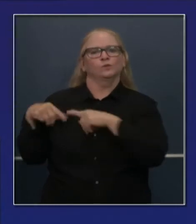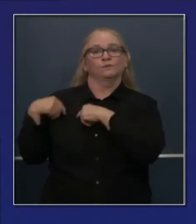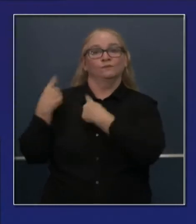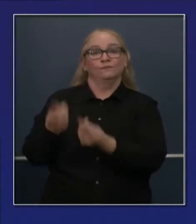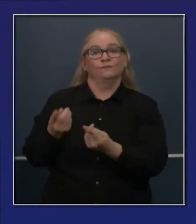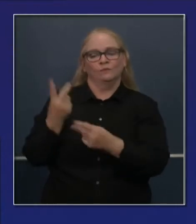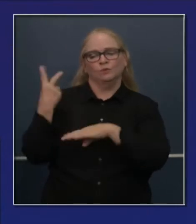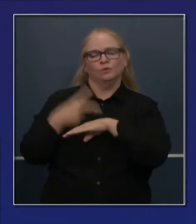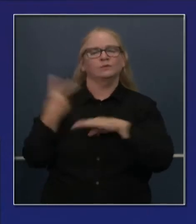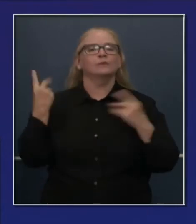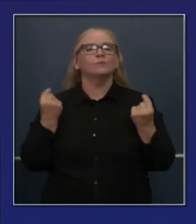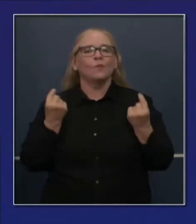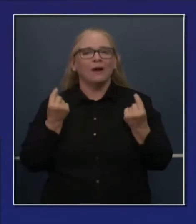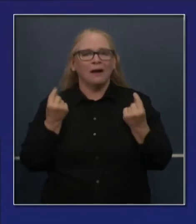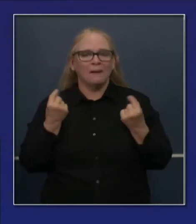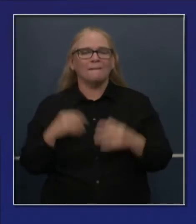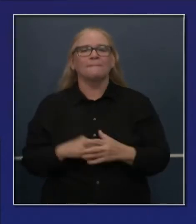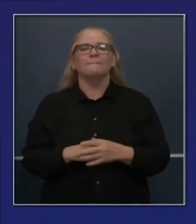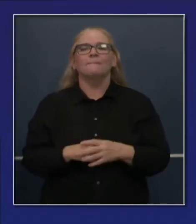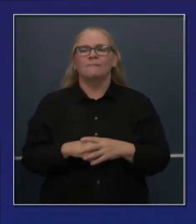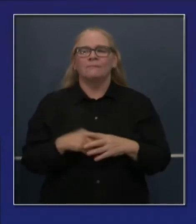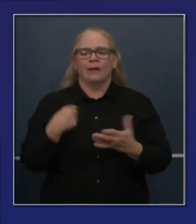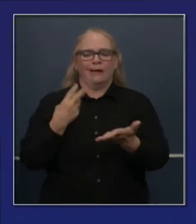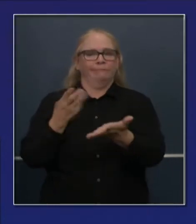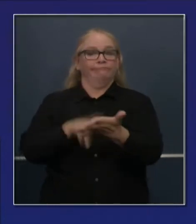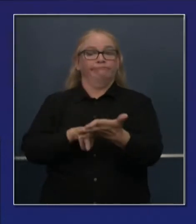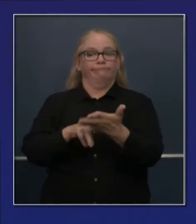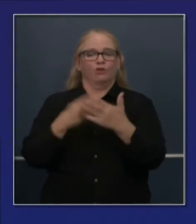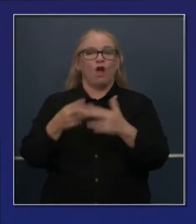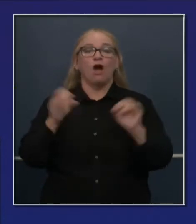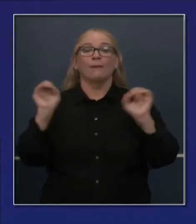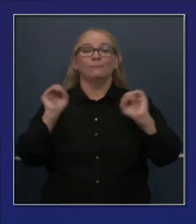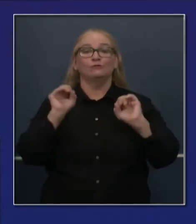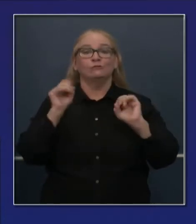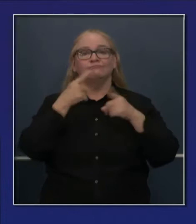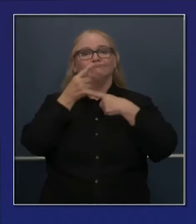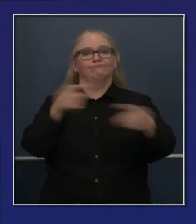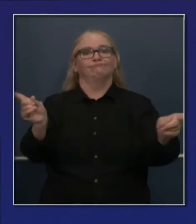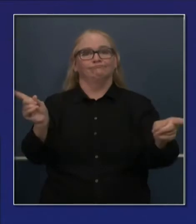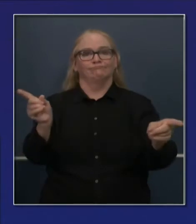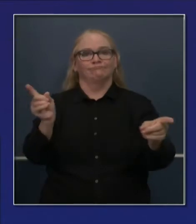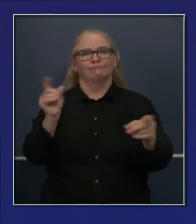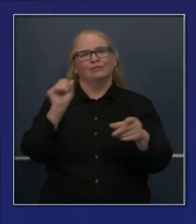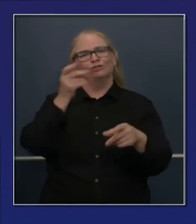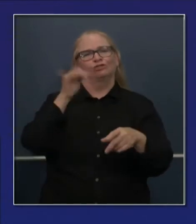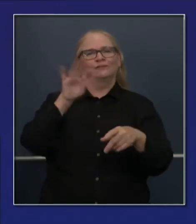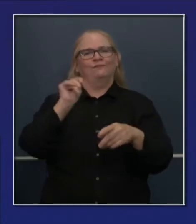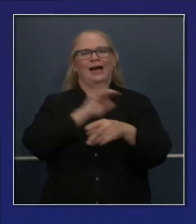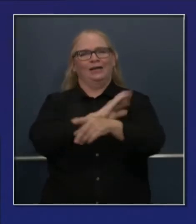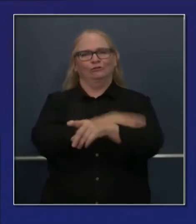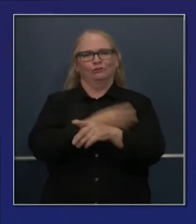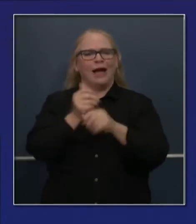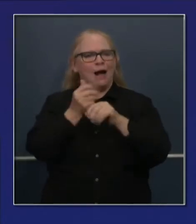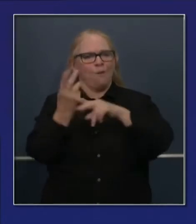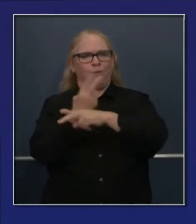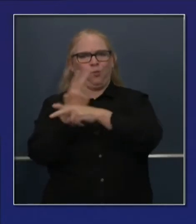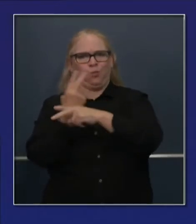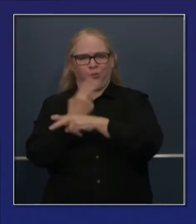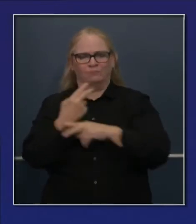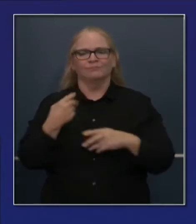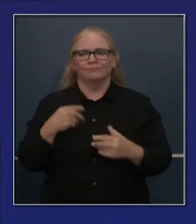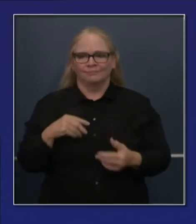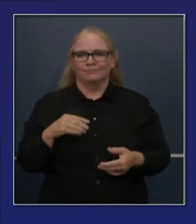hours. I signed an emergency proclamation that very specifically, very demonstrably and directly shifts energy